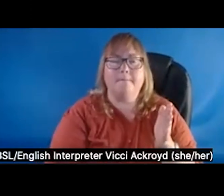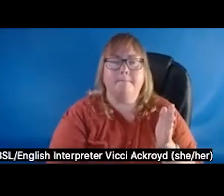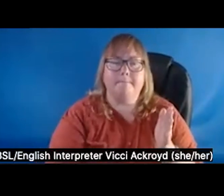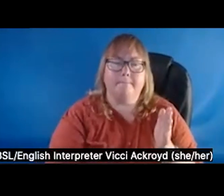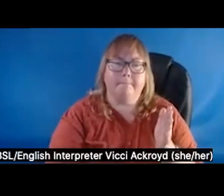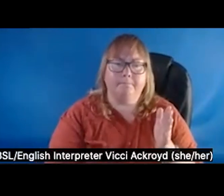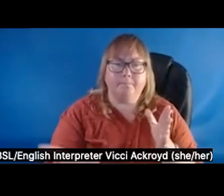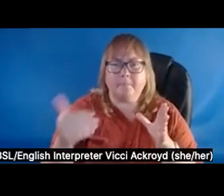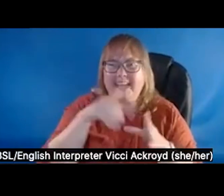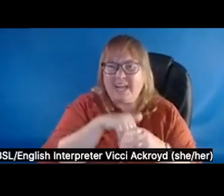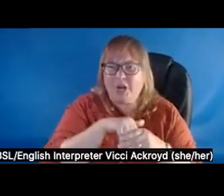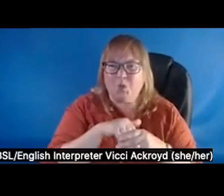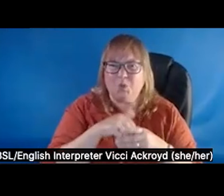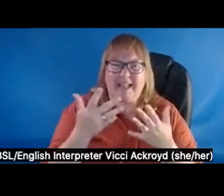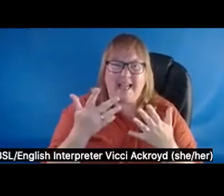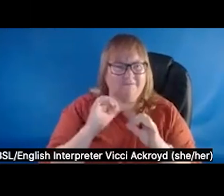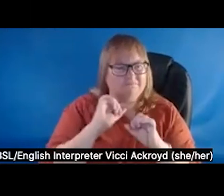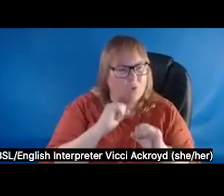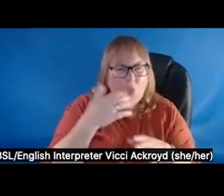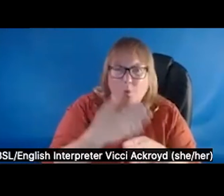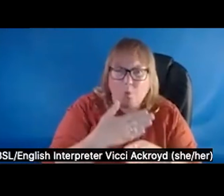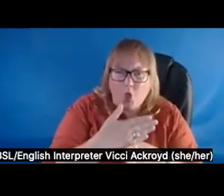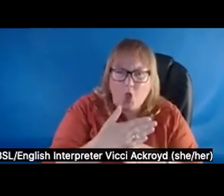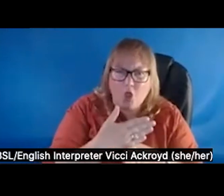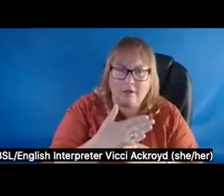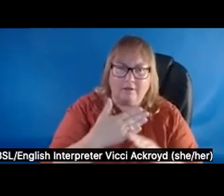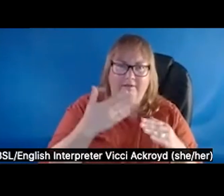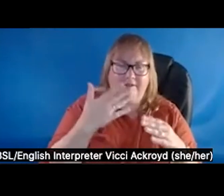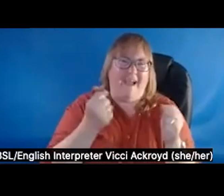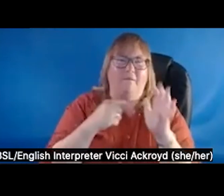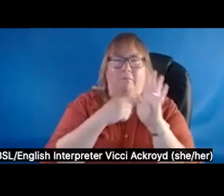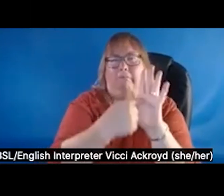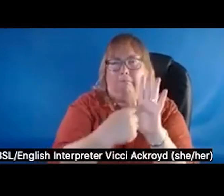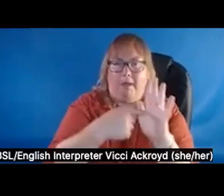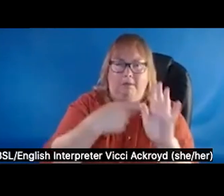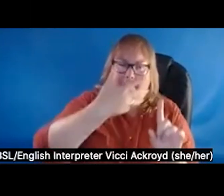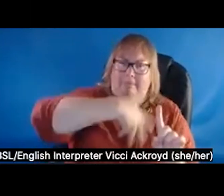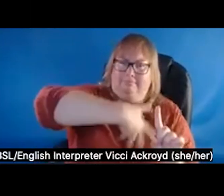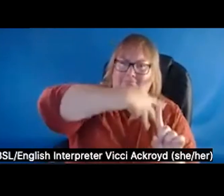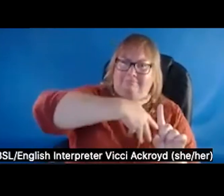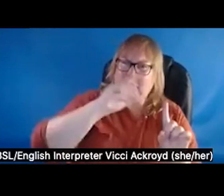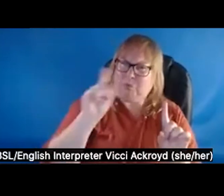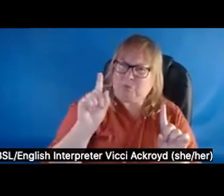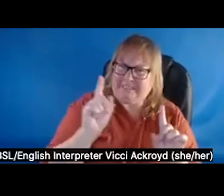just all the kinds of work that we do behind the work, I suppose. So like the